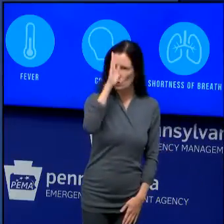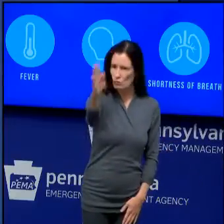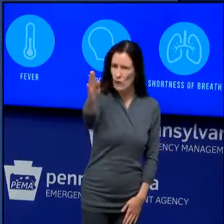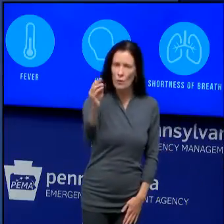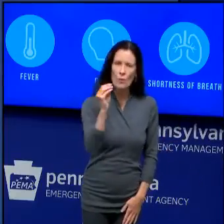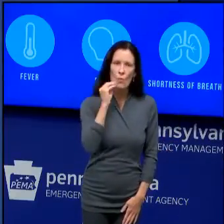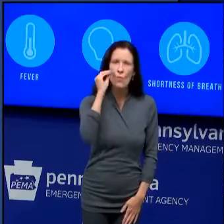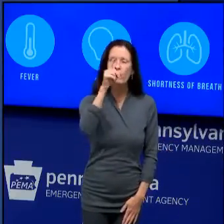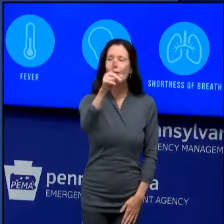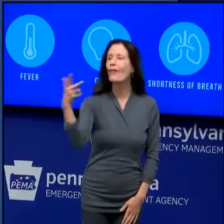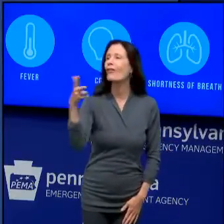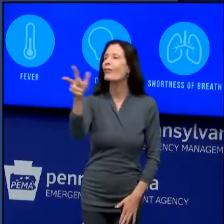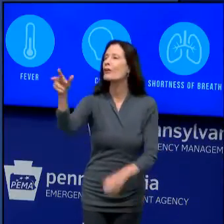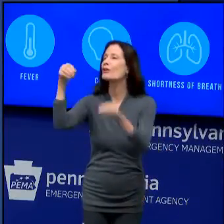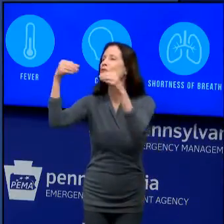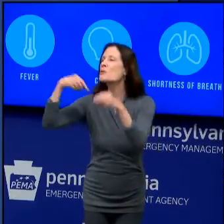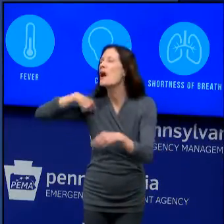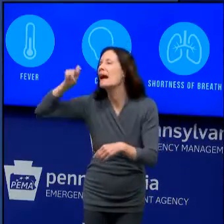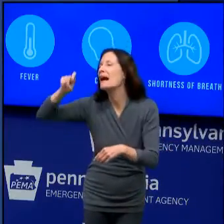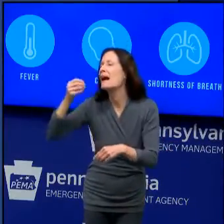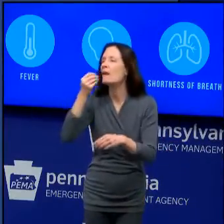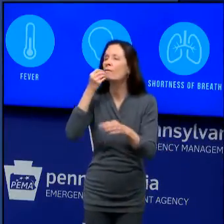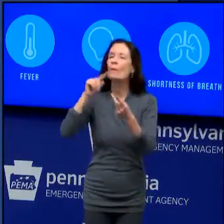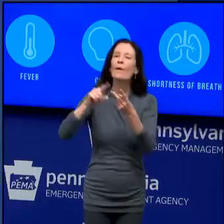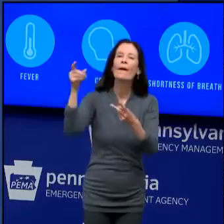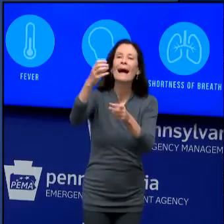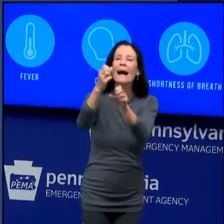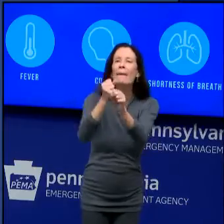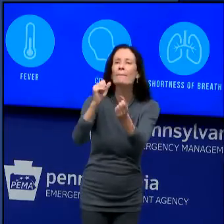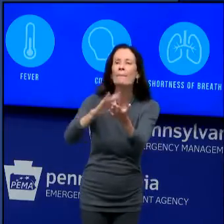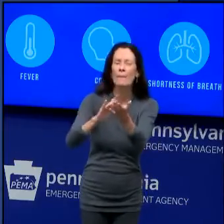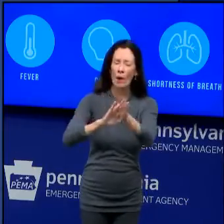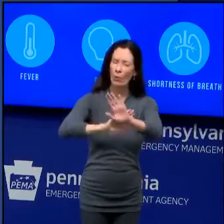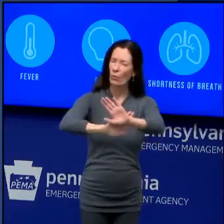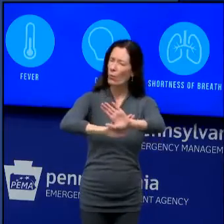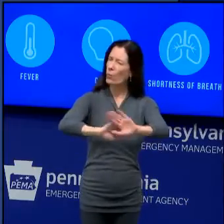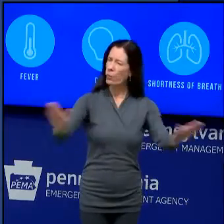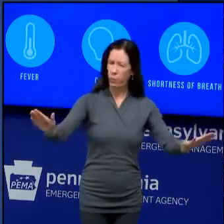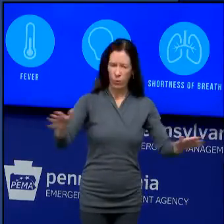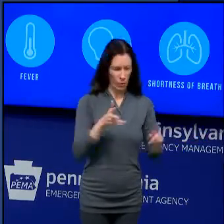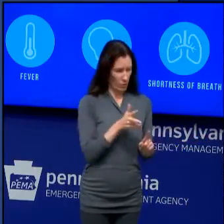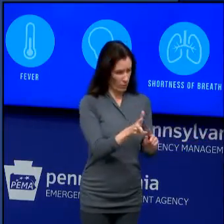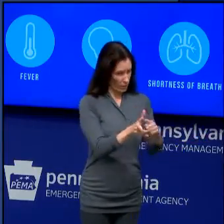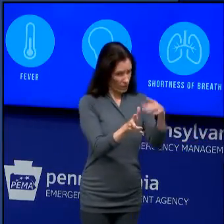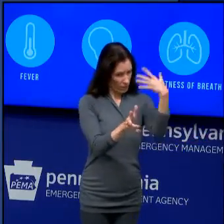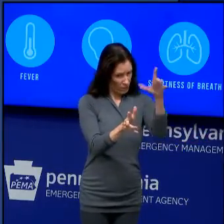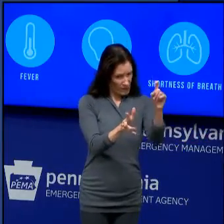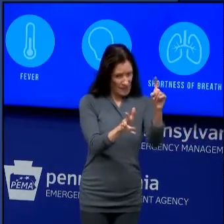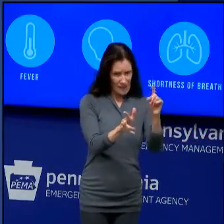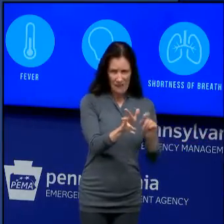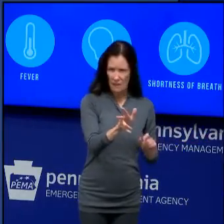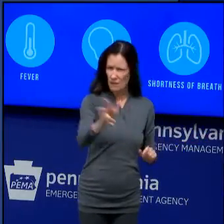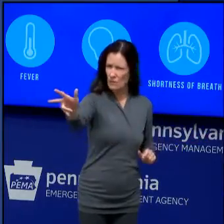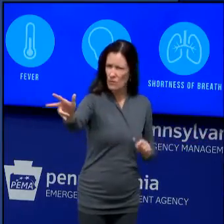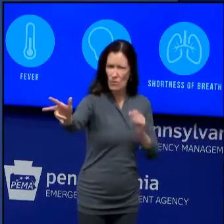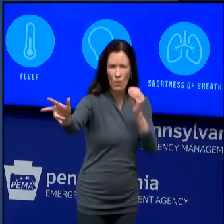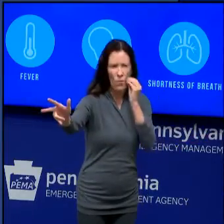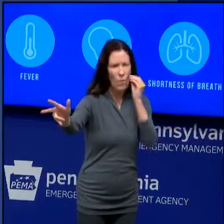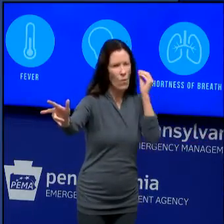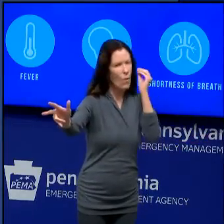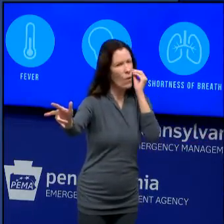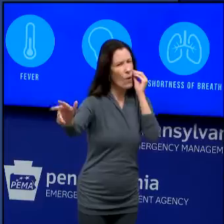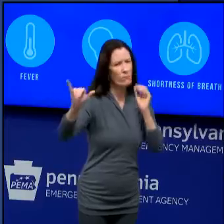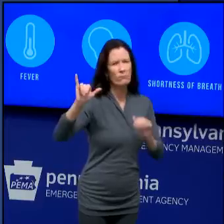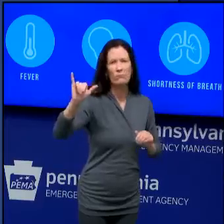avoid public transportation, ride sharing, or taxis. We are taking every precaution